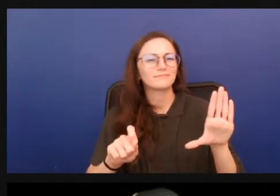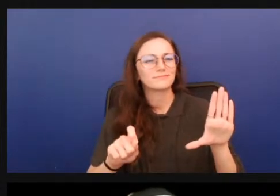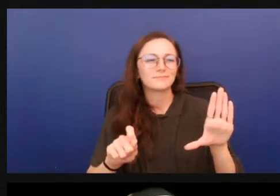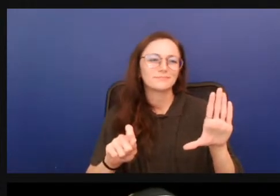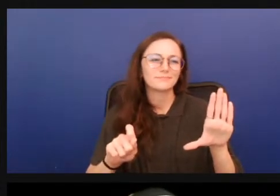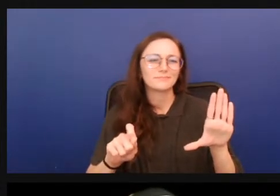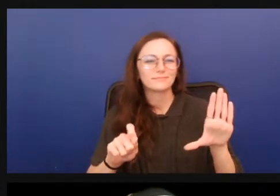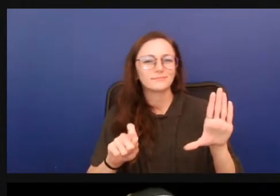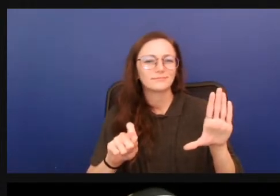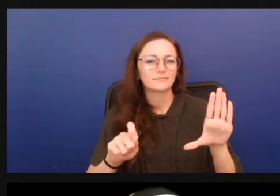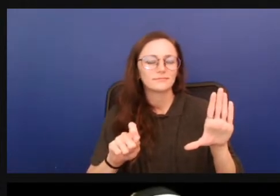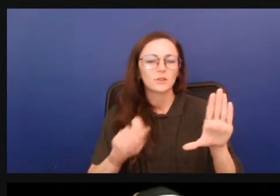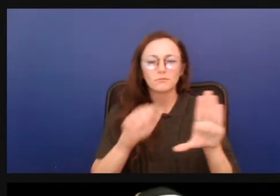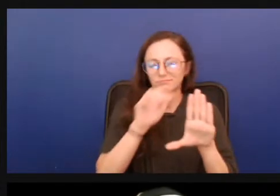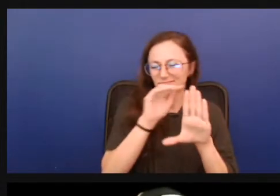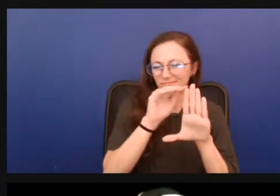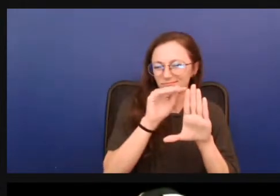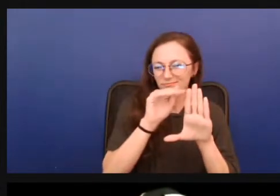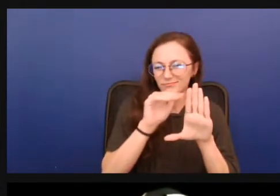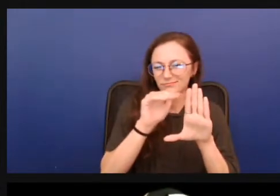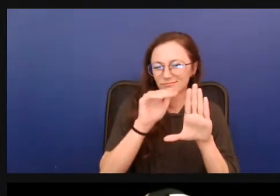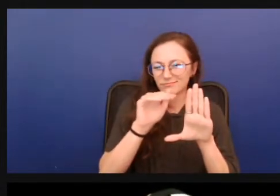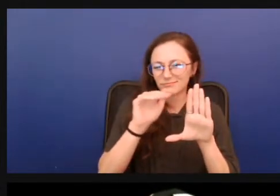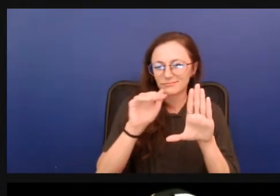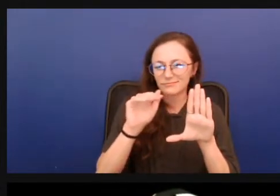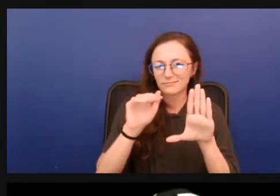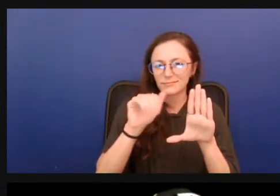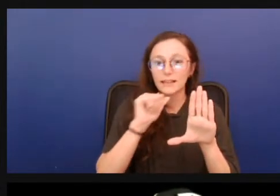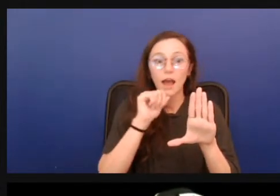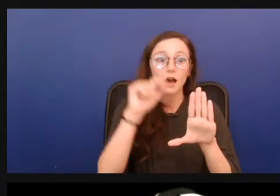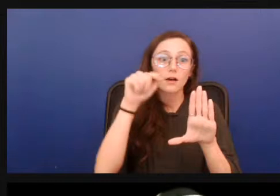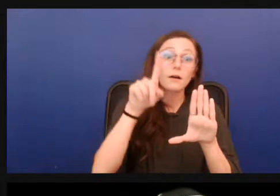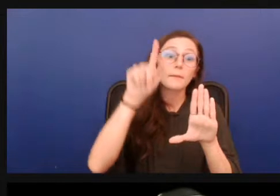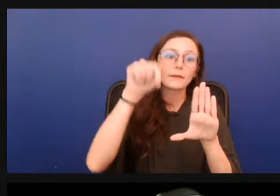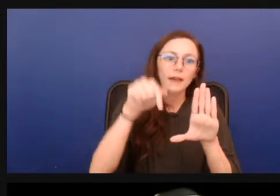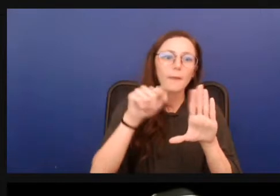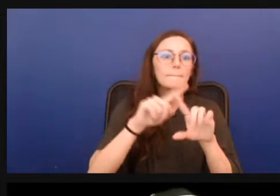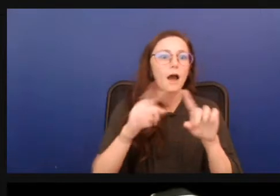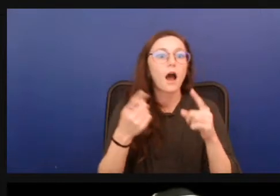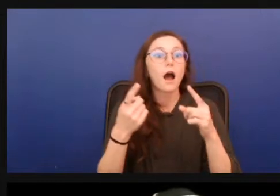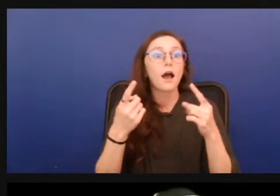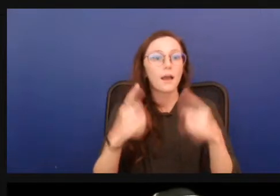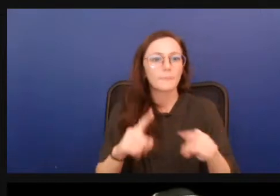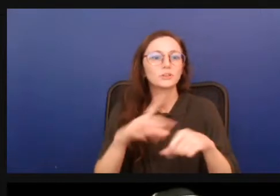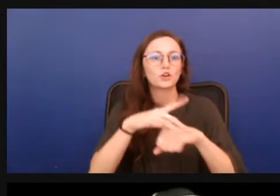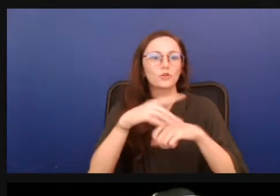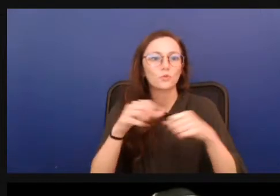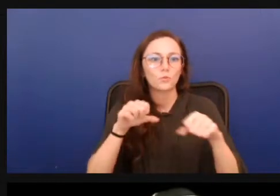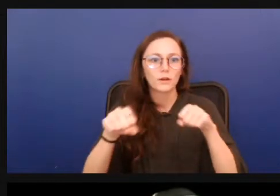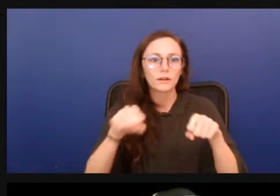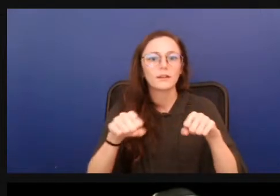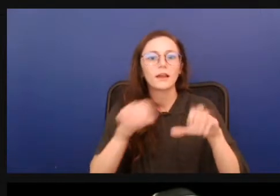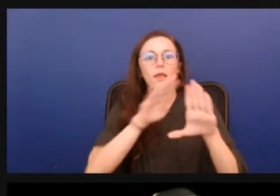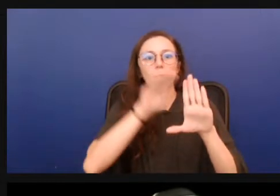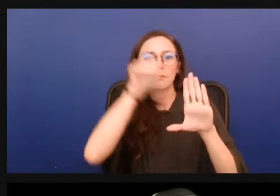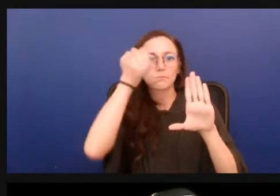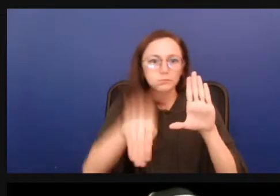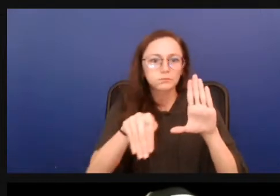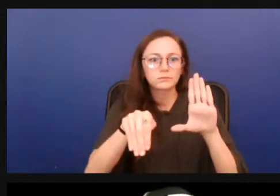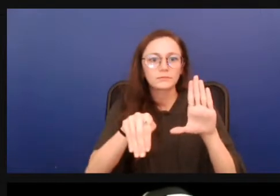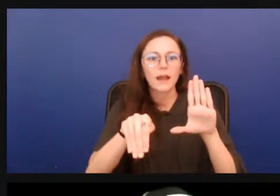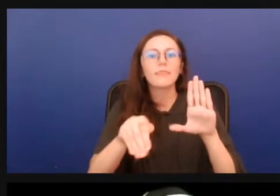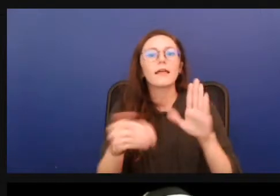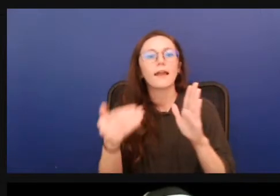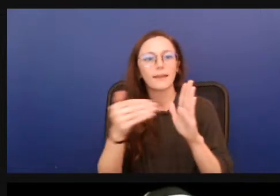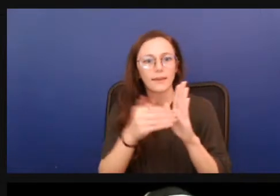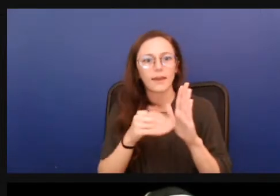way. When the earthquake happens, we drop all the way down, and then we immediately start inflating again. And we inflate for several